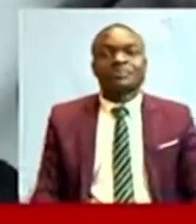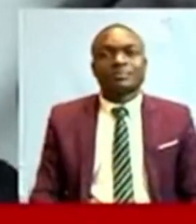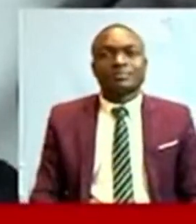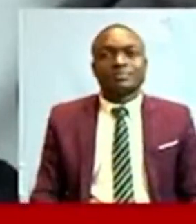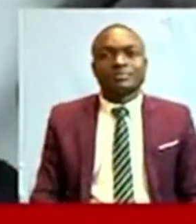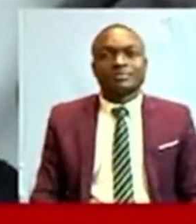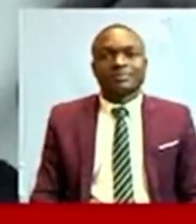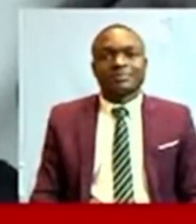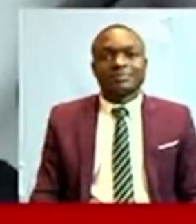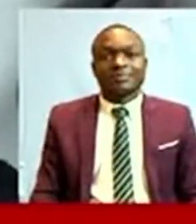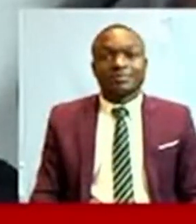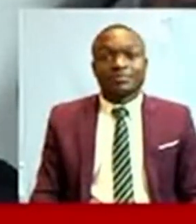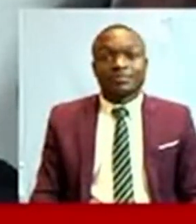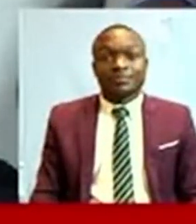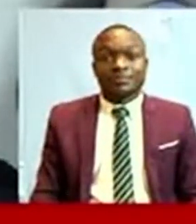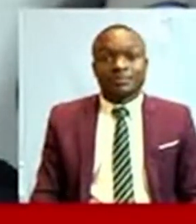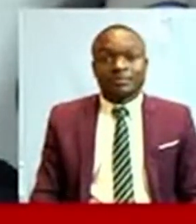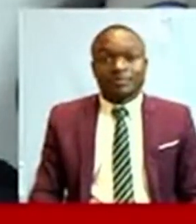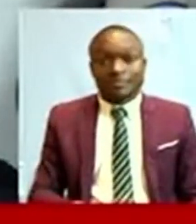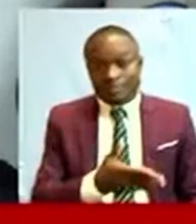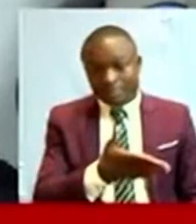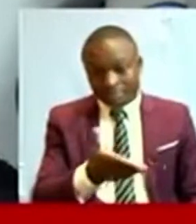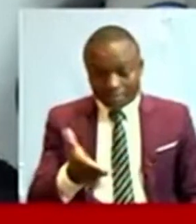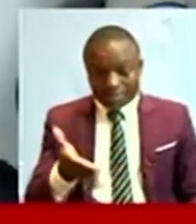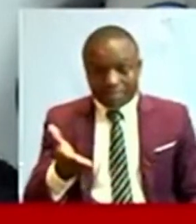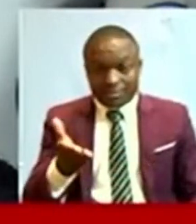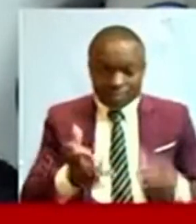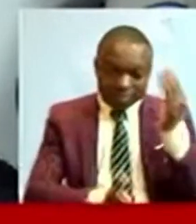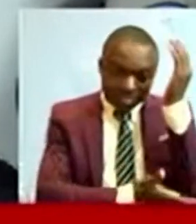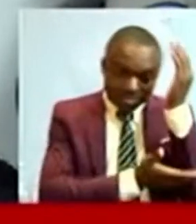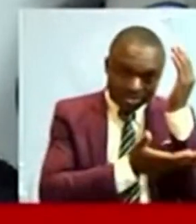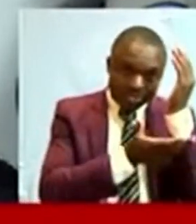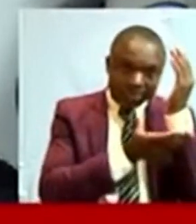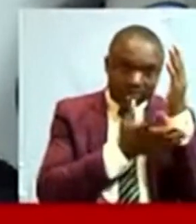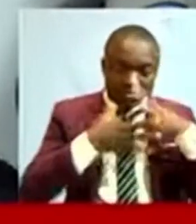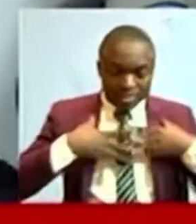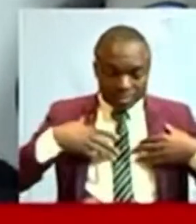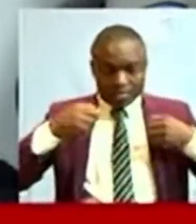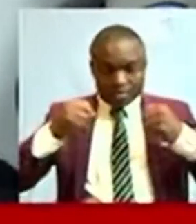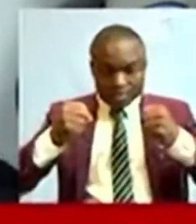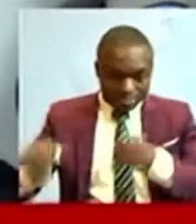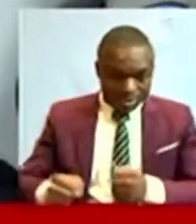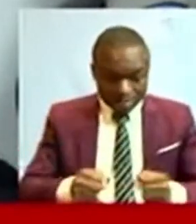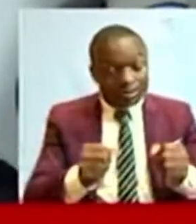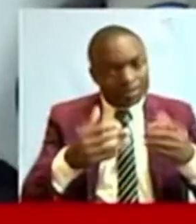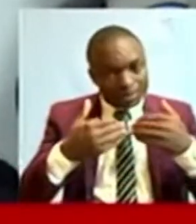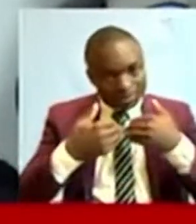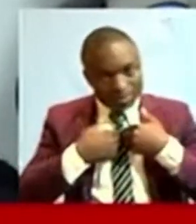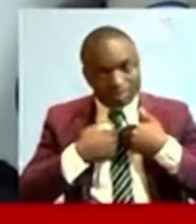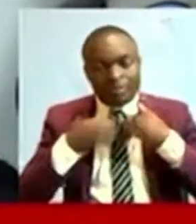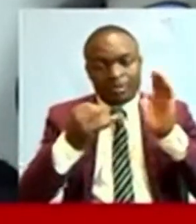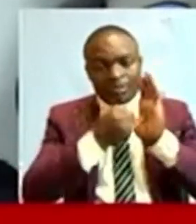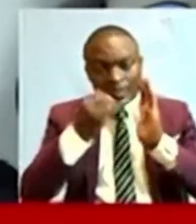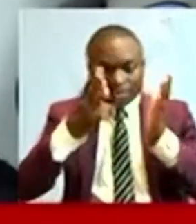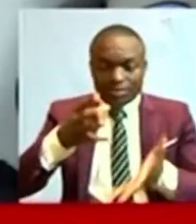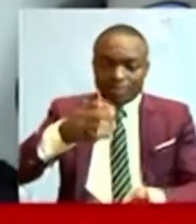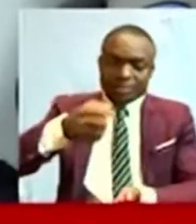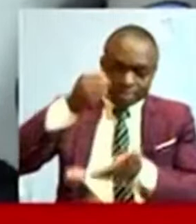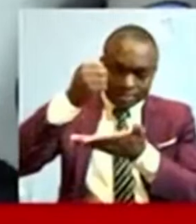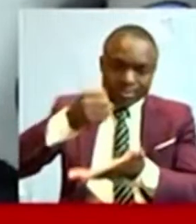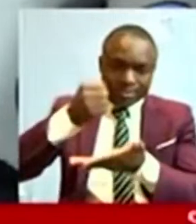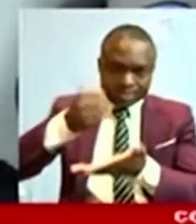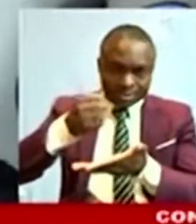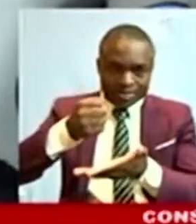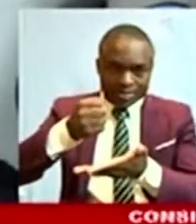On integrated health expenditure improved, we have an indicator on health sector budget as a proportion of